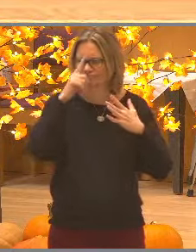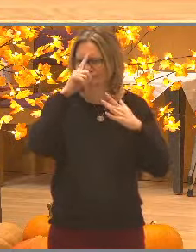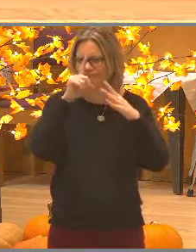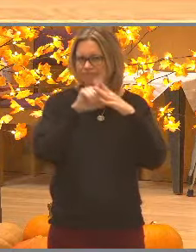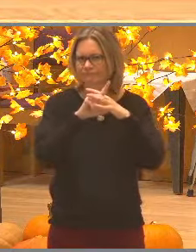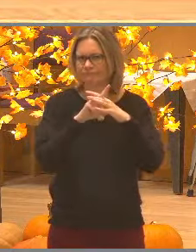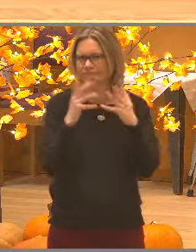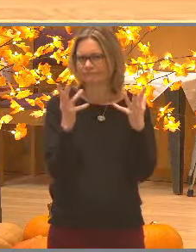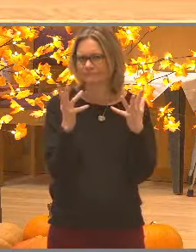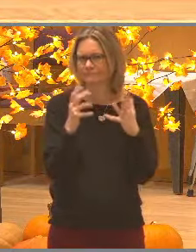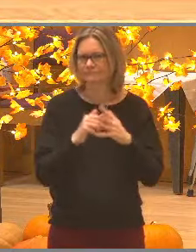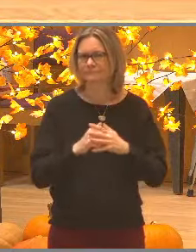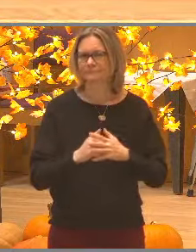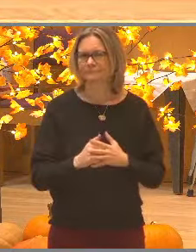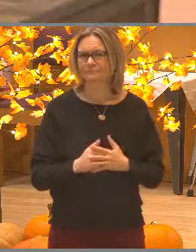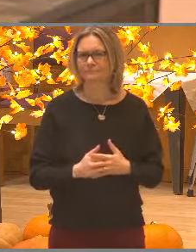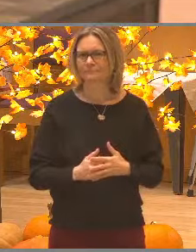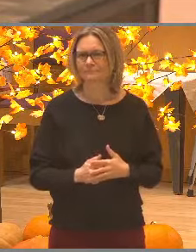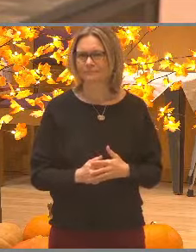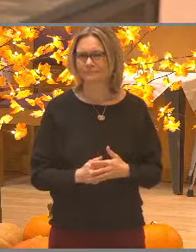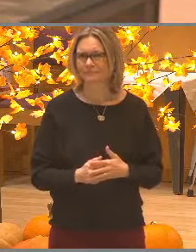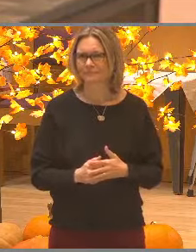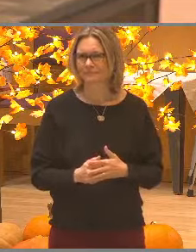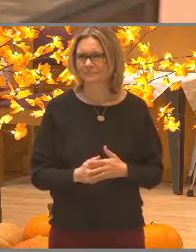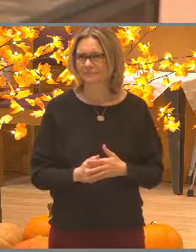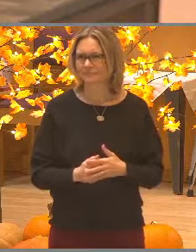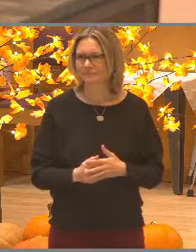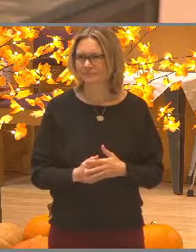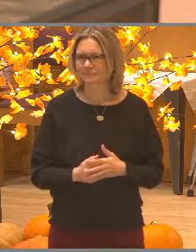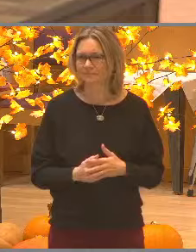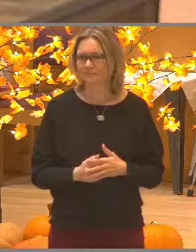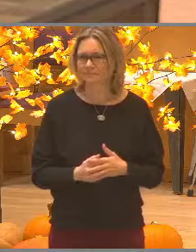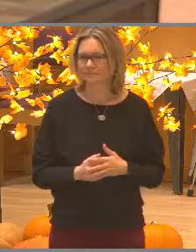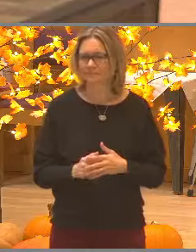hear rooted in community?